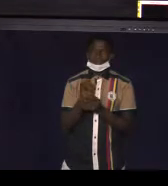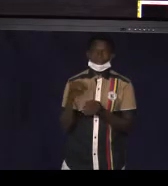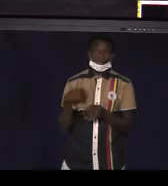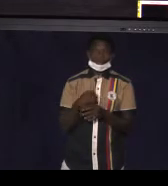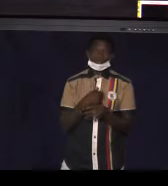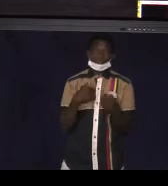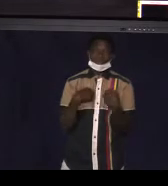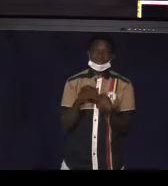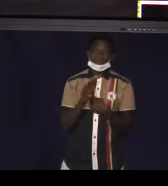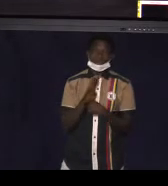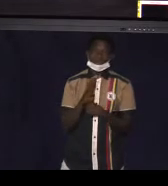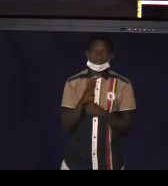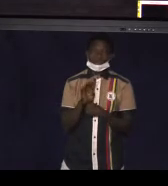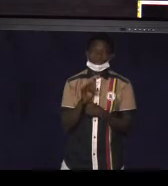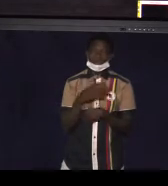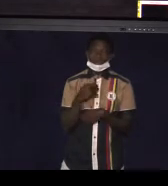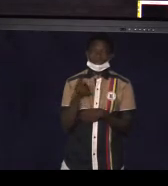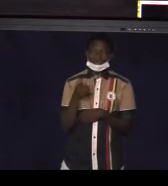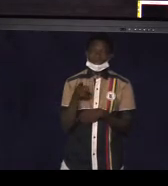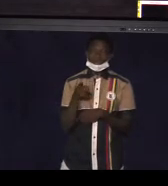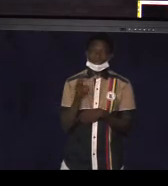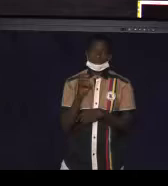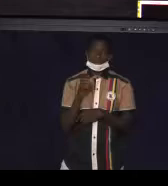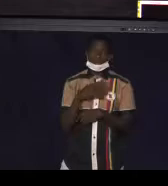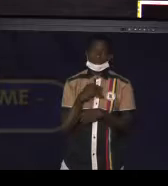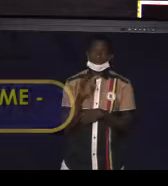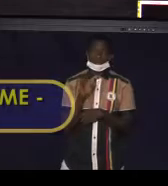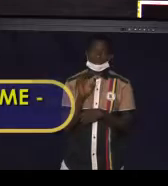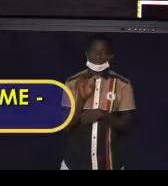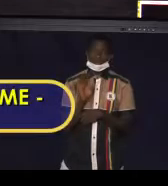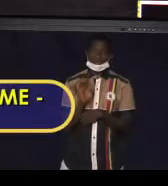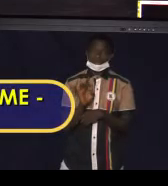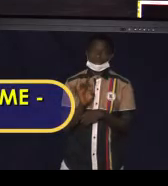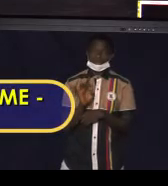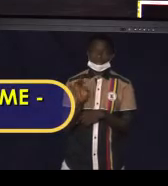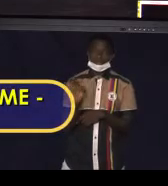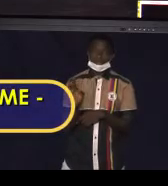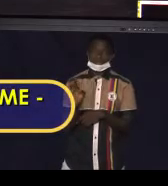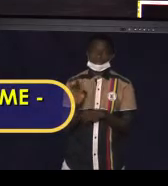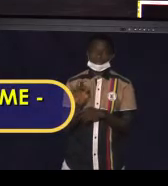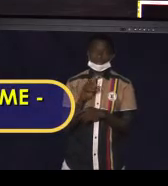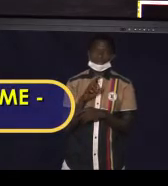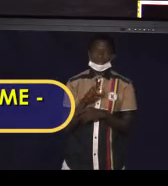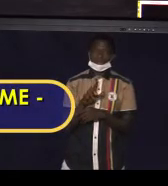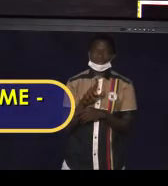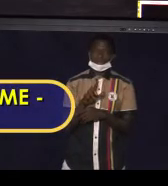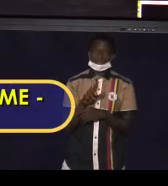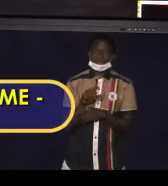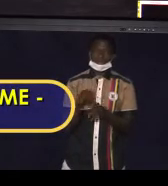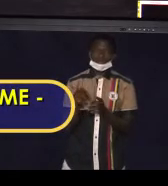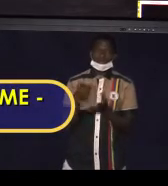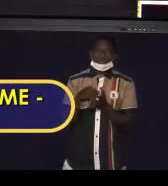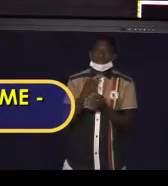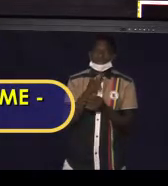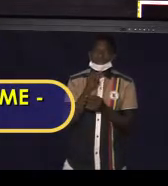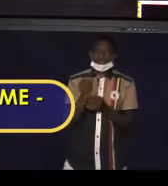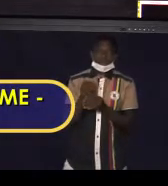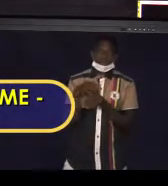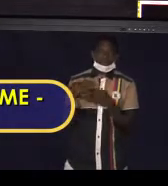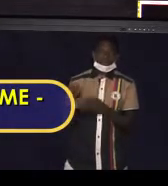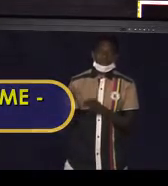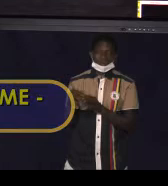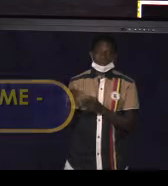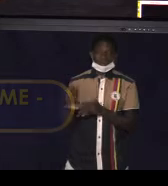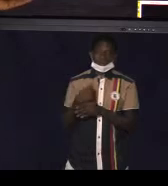So we have 48 and 288. And 48 liters, 288 liters. But it is not yet